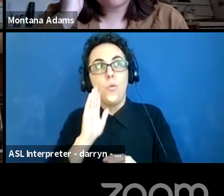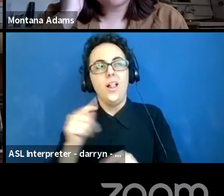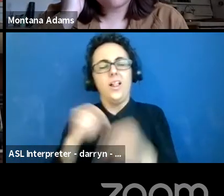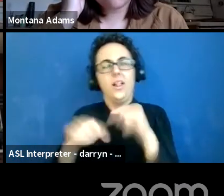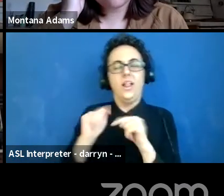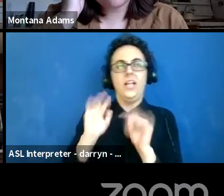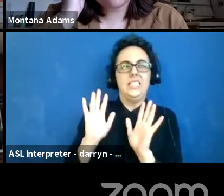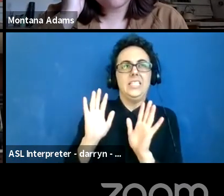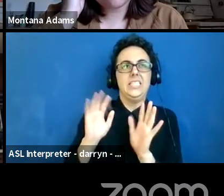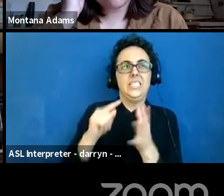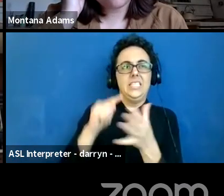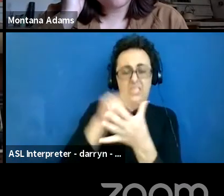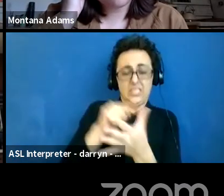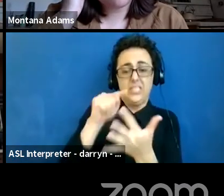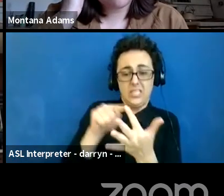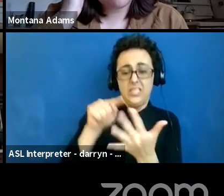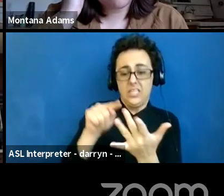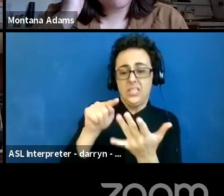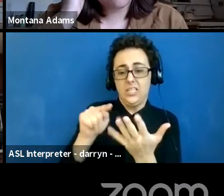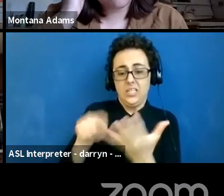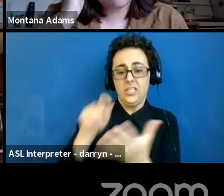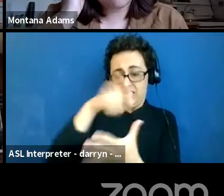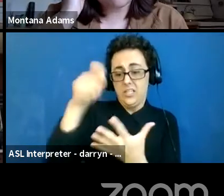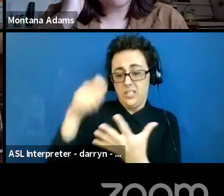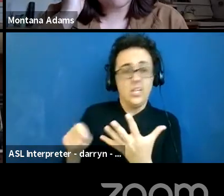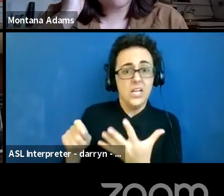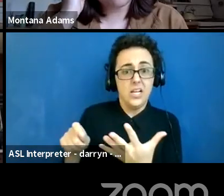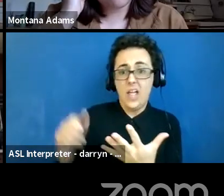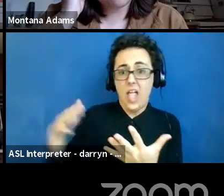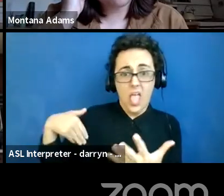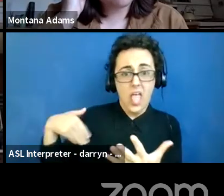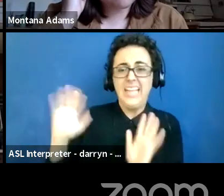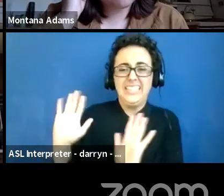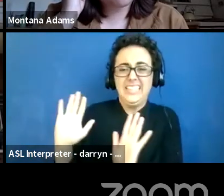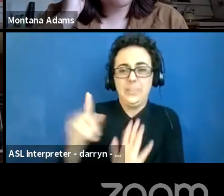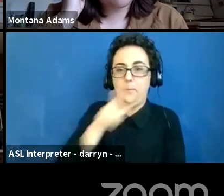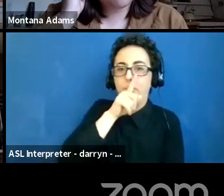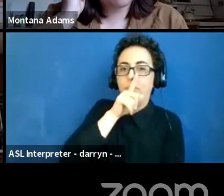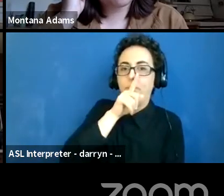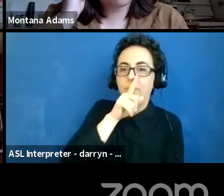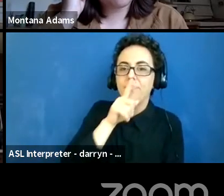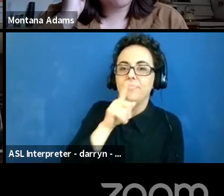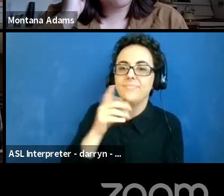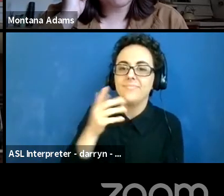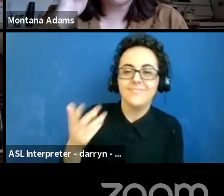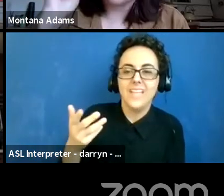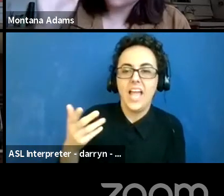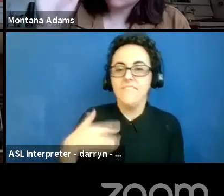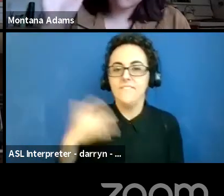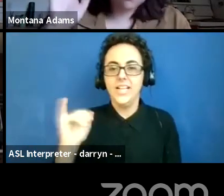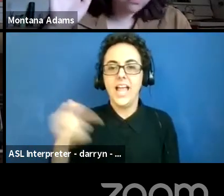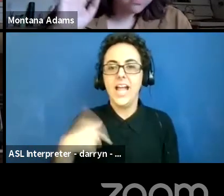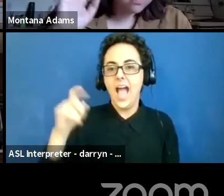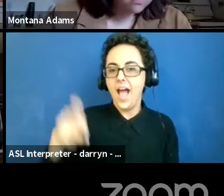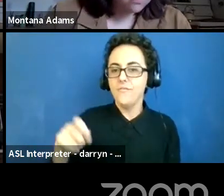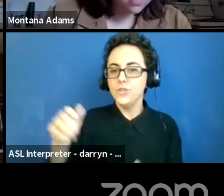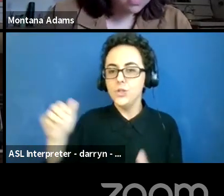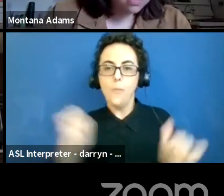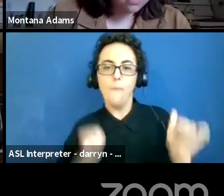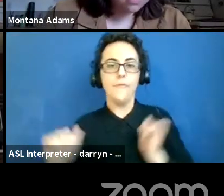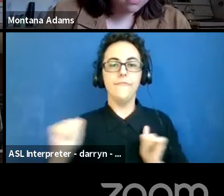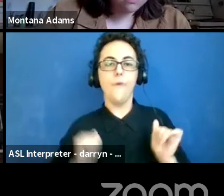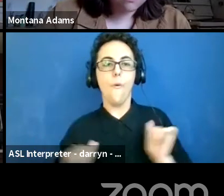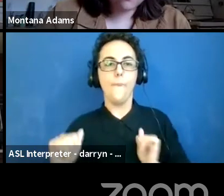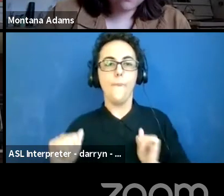have a fear that I fight against, but it's a fear of performing indigeneity the right way. And I think